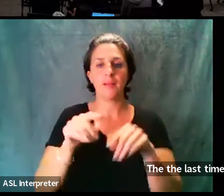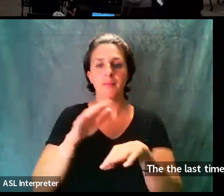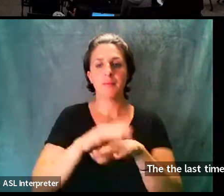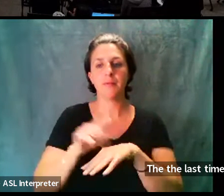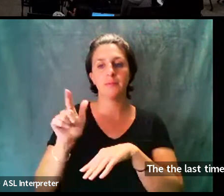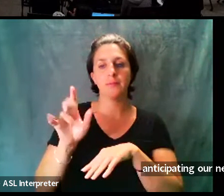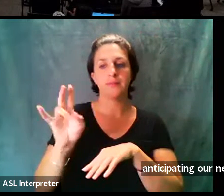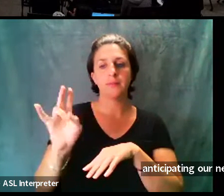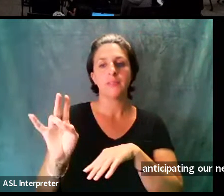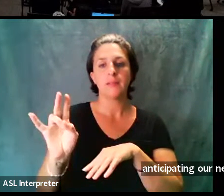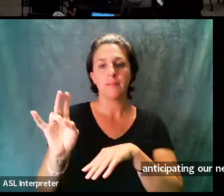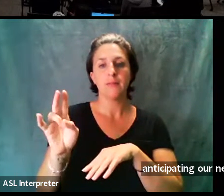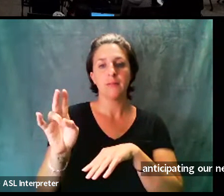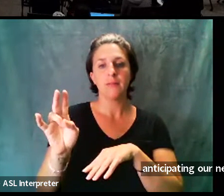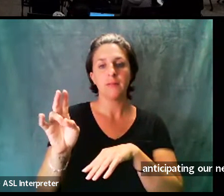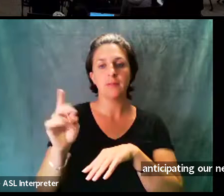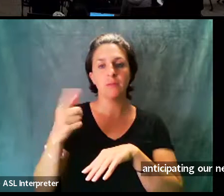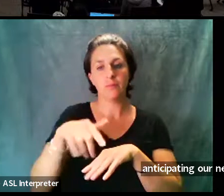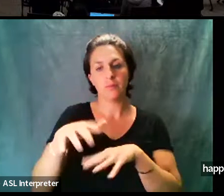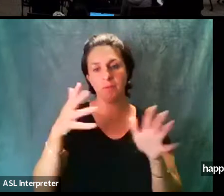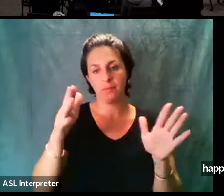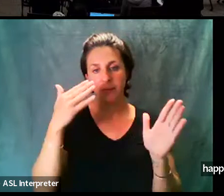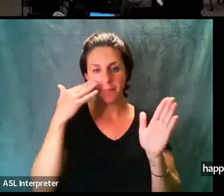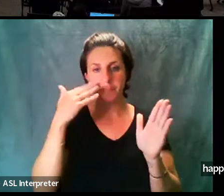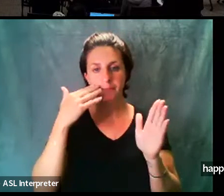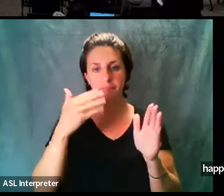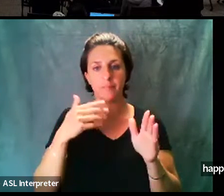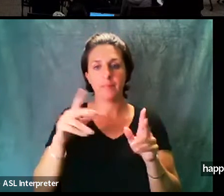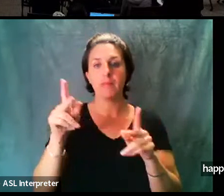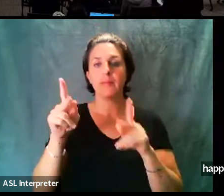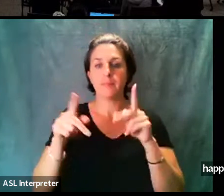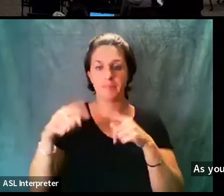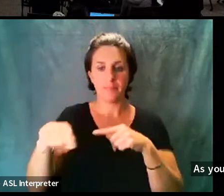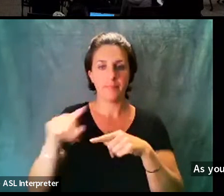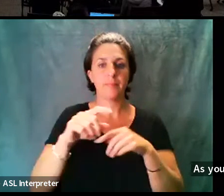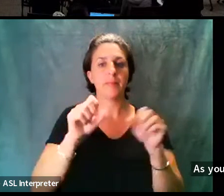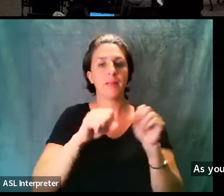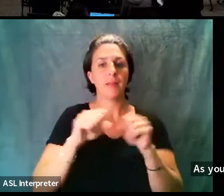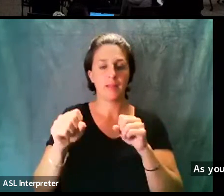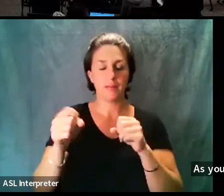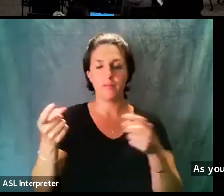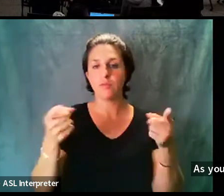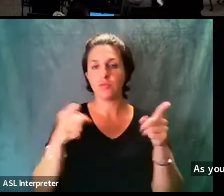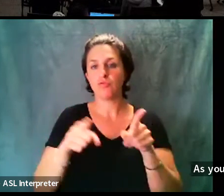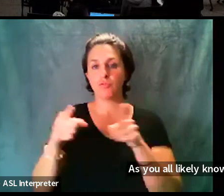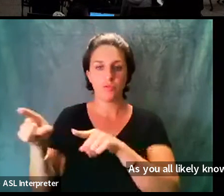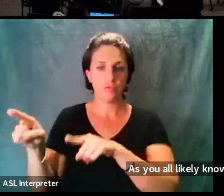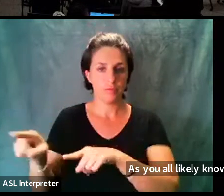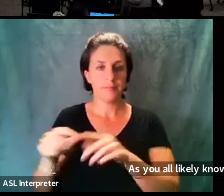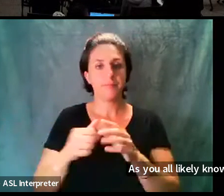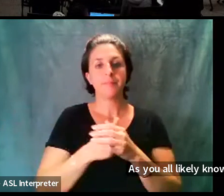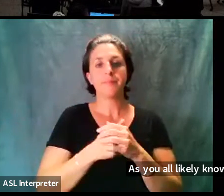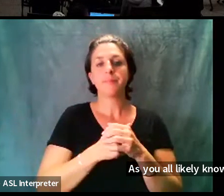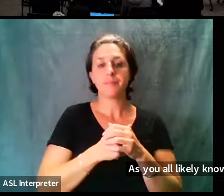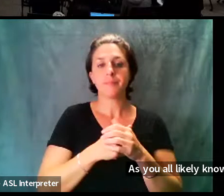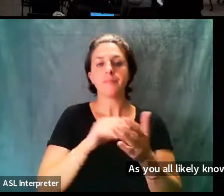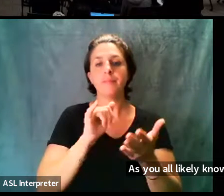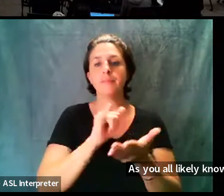27th. As you all likely know, the parties were able to reach a tentative agreement, which